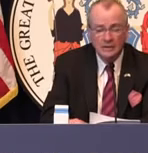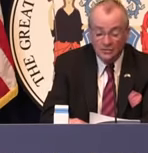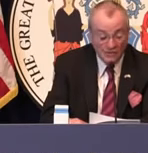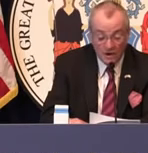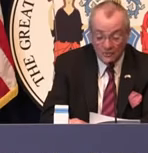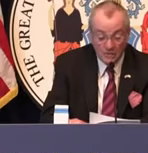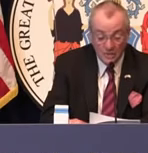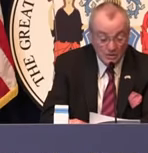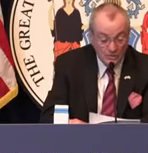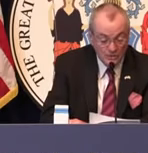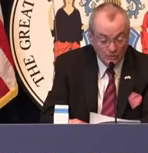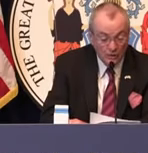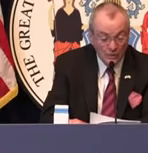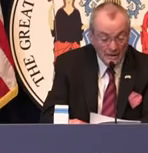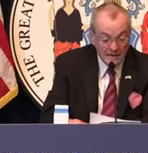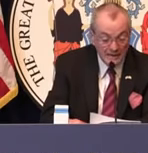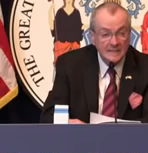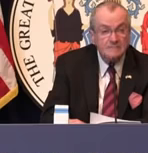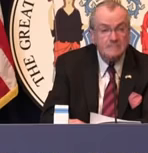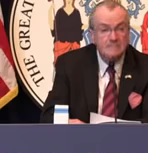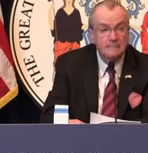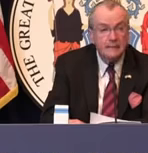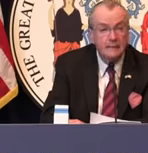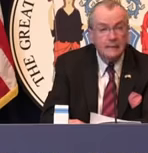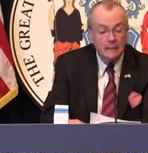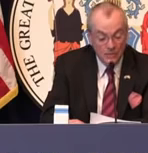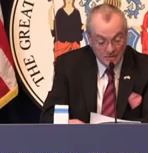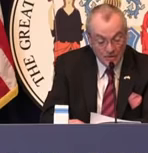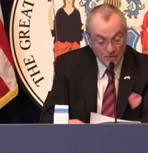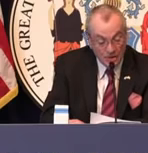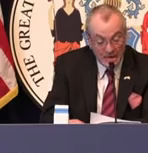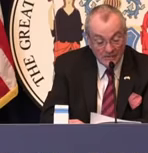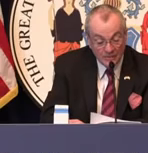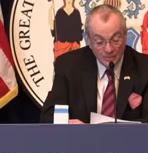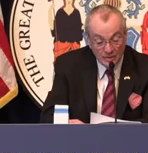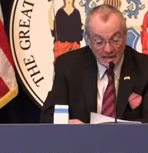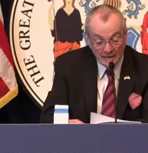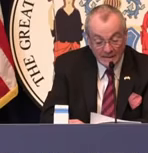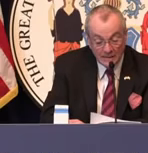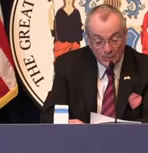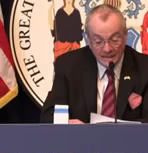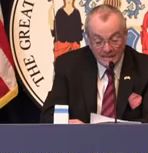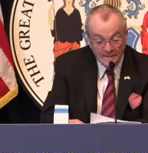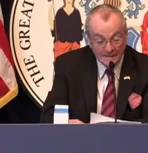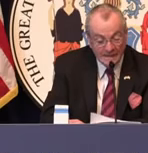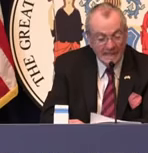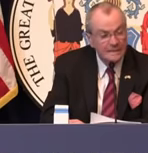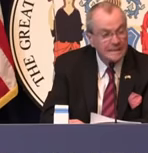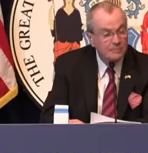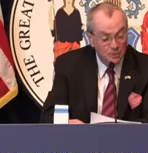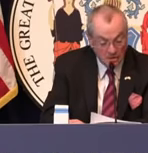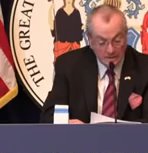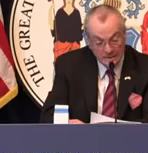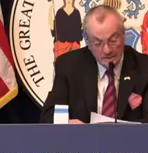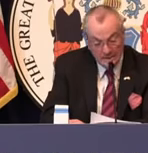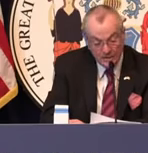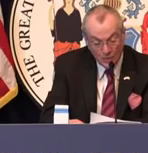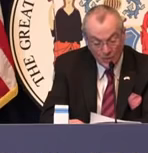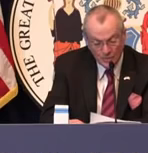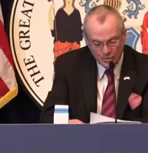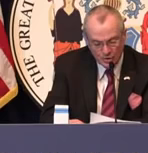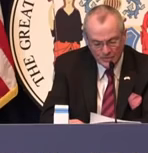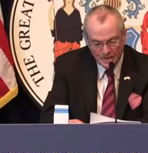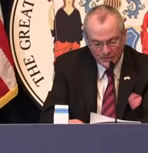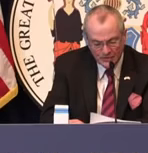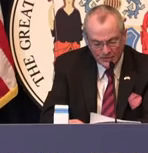Jersey is far from alone in this grim reality. We have never shied from the reality that we needed to take a deep look into